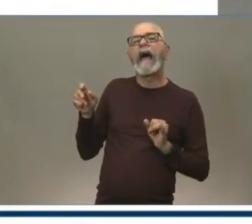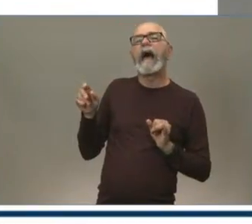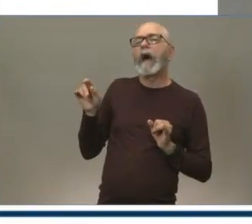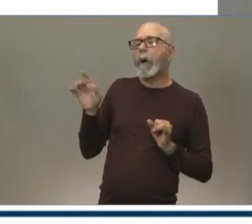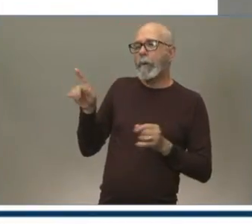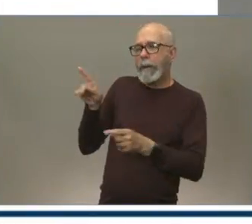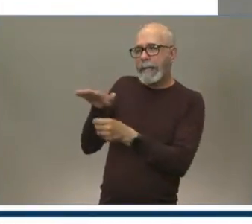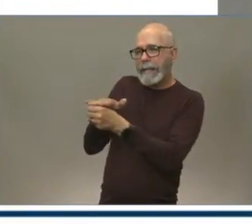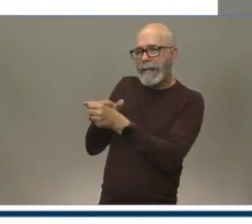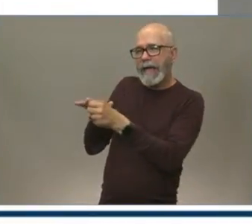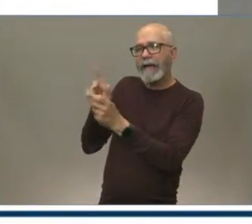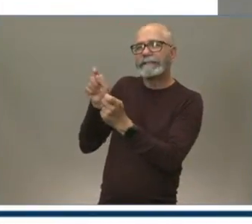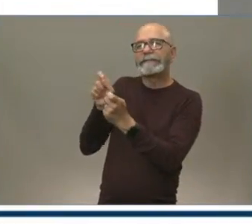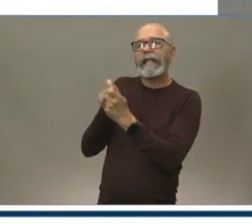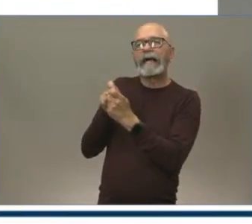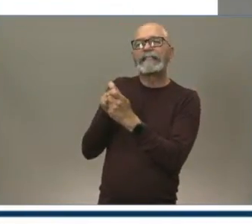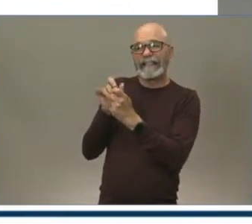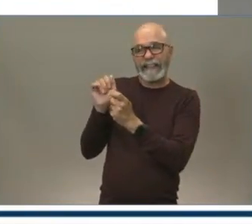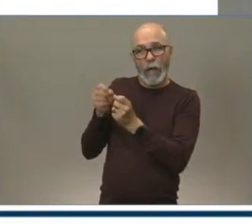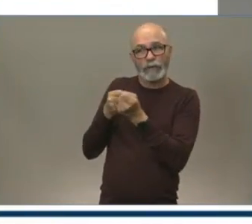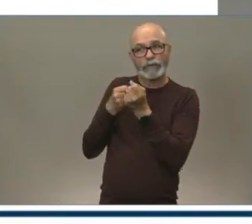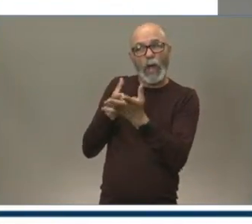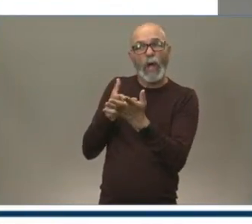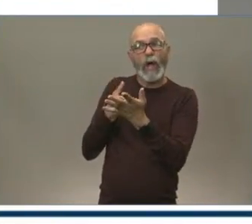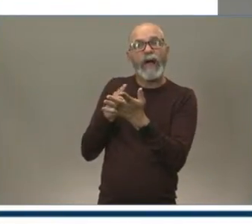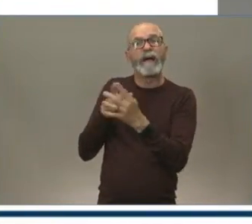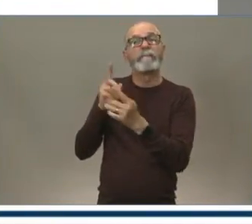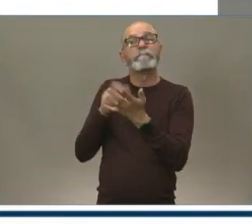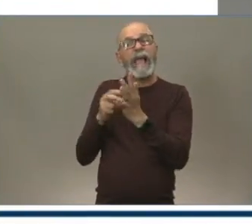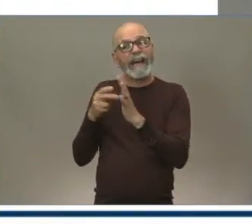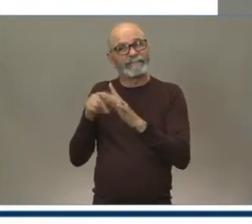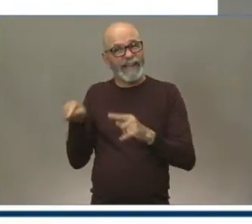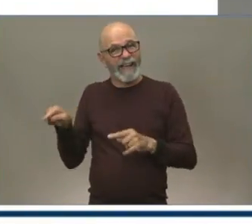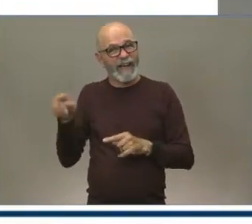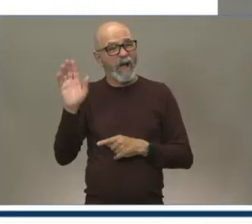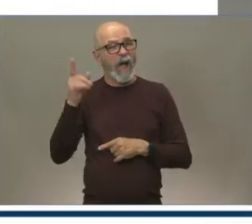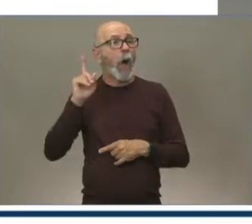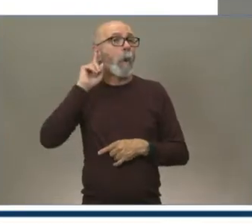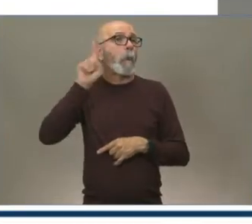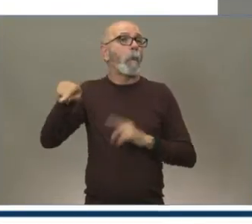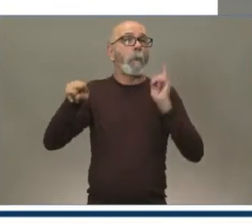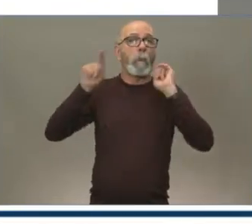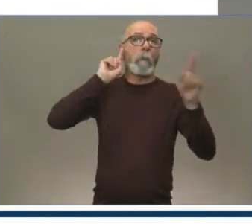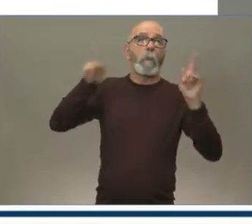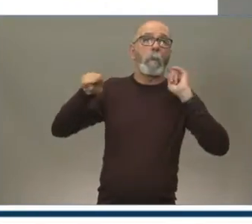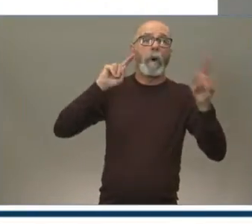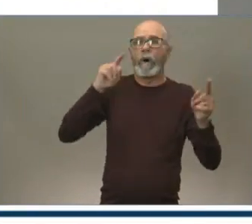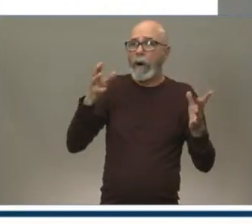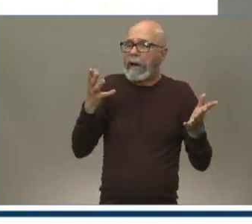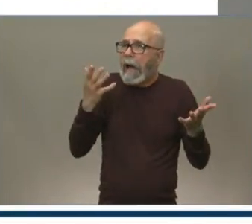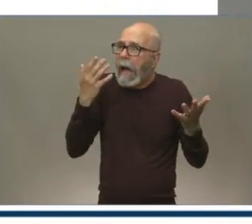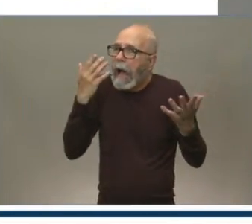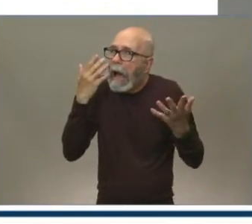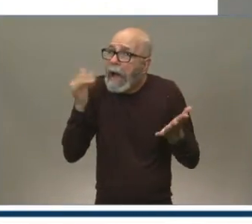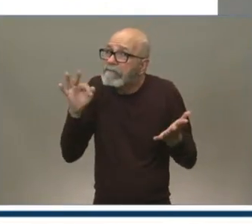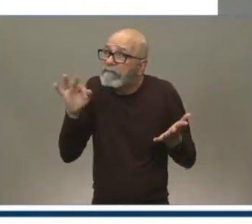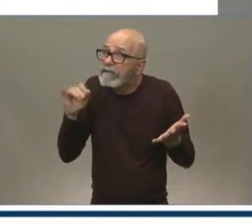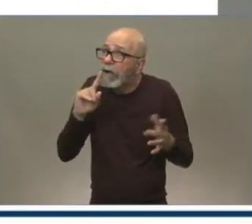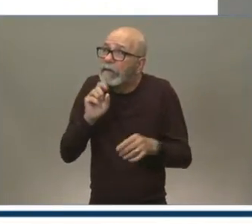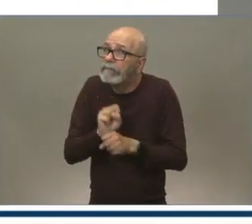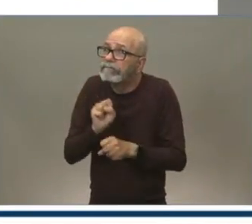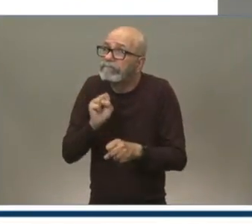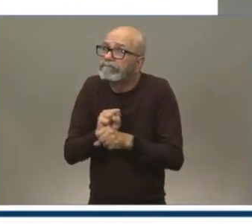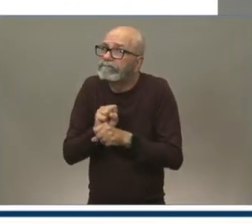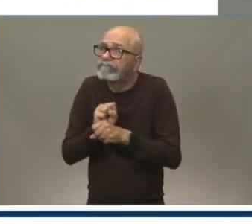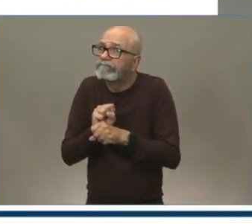was clear, an individual or group of individuals made a clear violation of rules. We would bring that to the attention of law enforcement. But